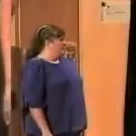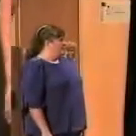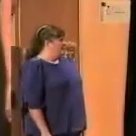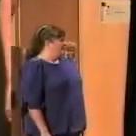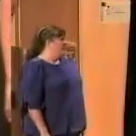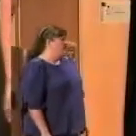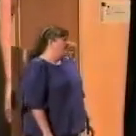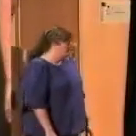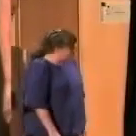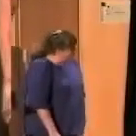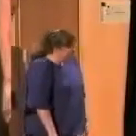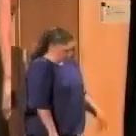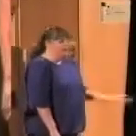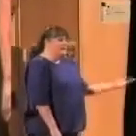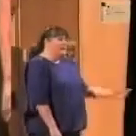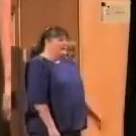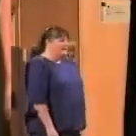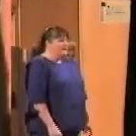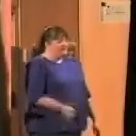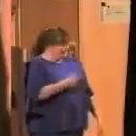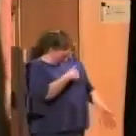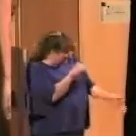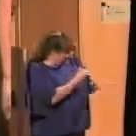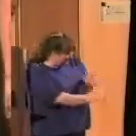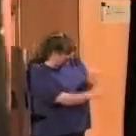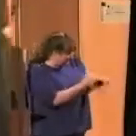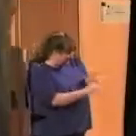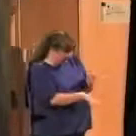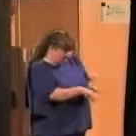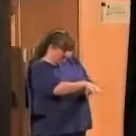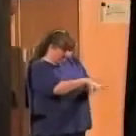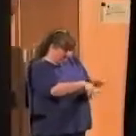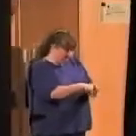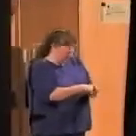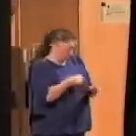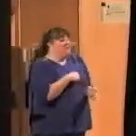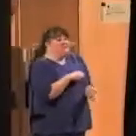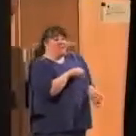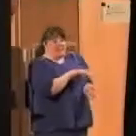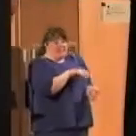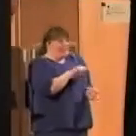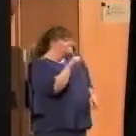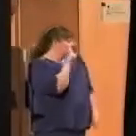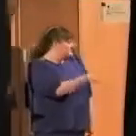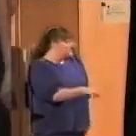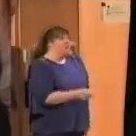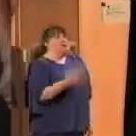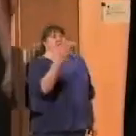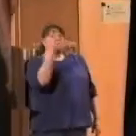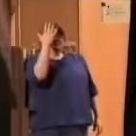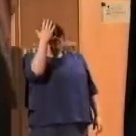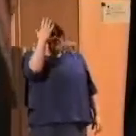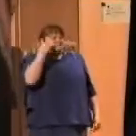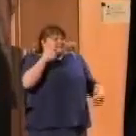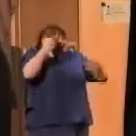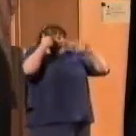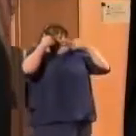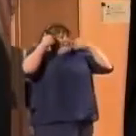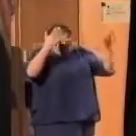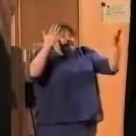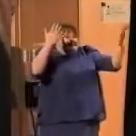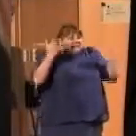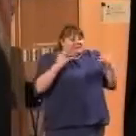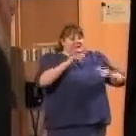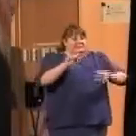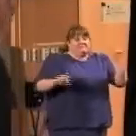No, you know what? I'm not going to excuse you this time, nor will I laugh. Why is it that every single person in my life